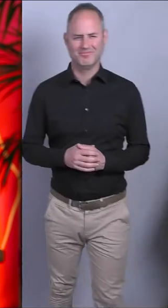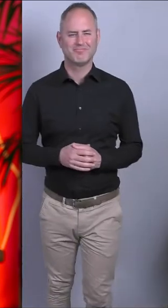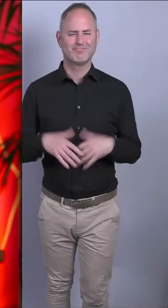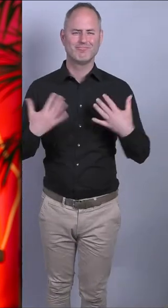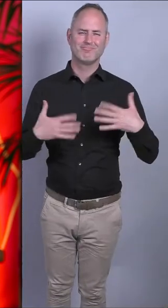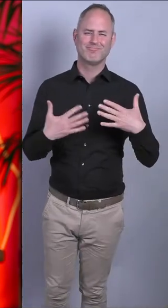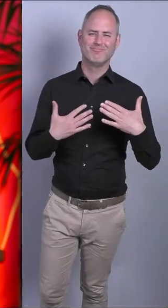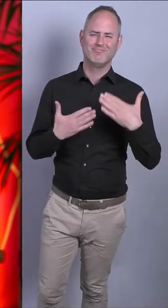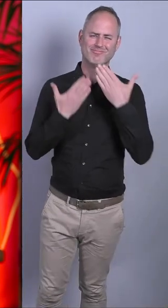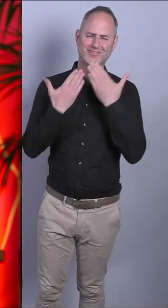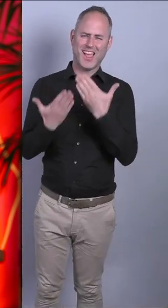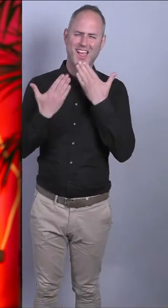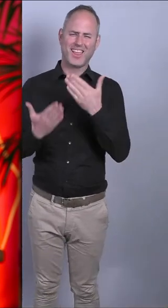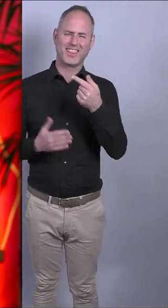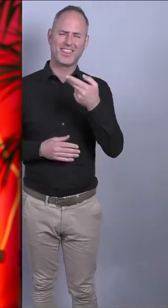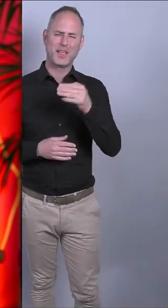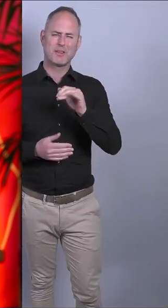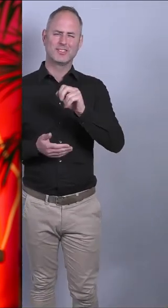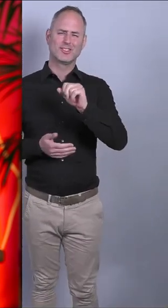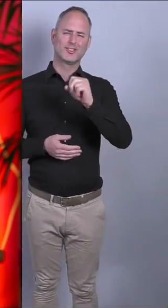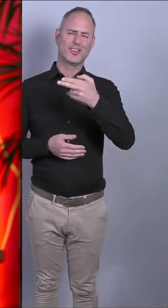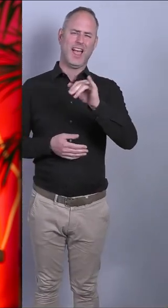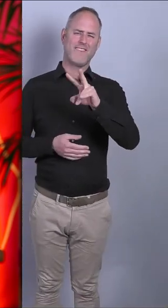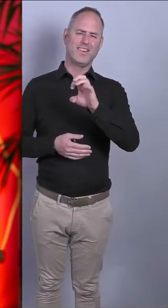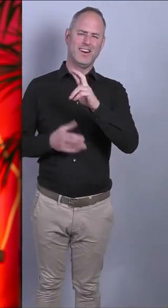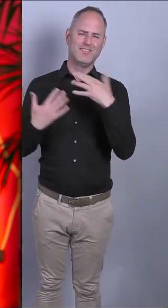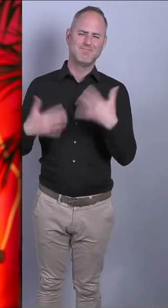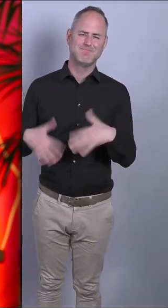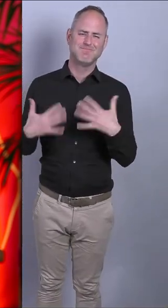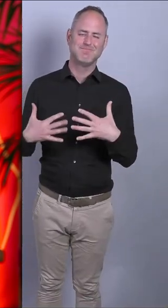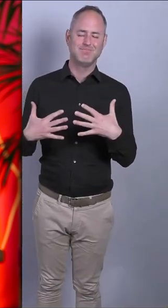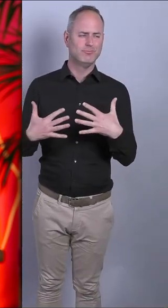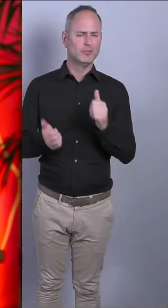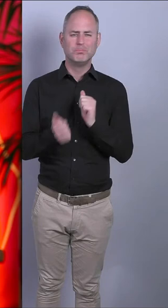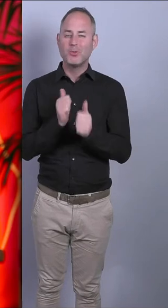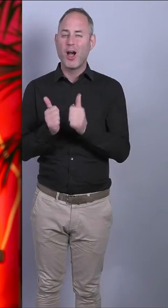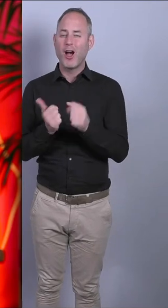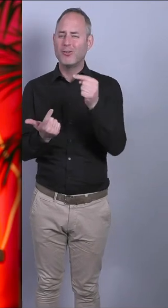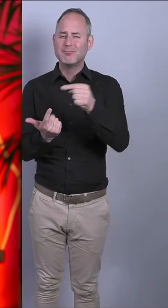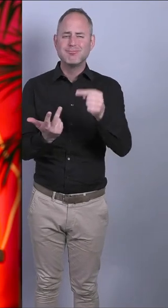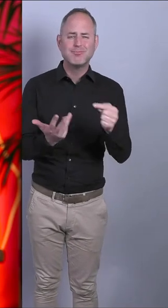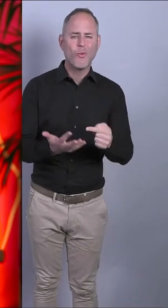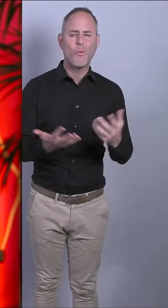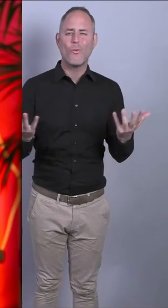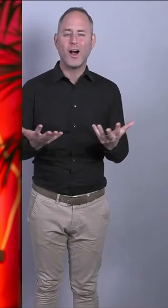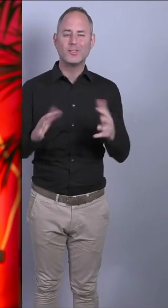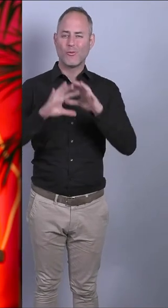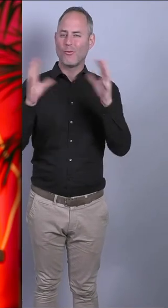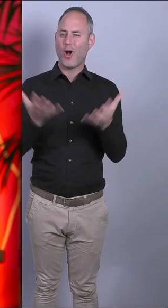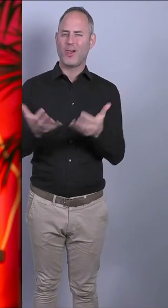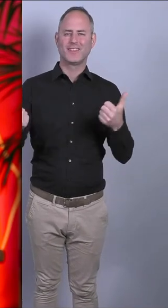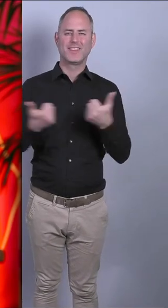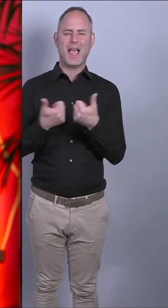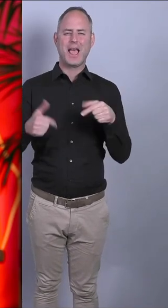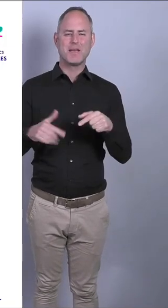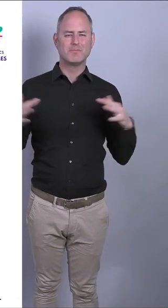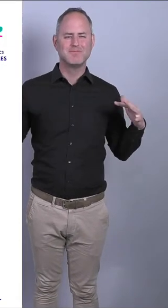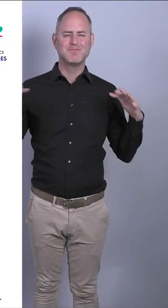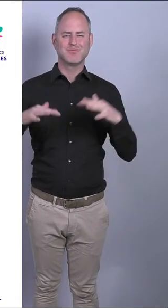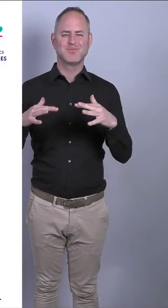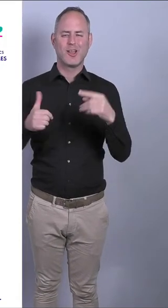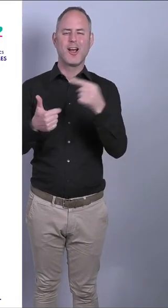Thank you, Timothy Shriver. And you may wonder, which sports do we have in the World Games? Well, there is an answer. We have